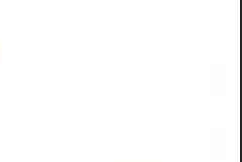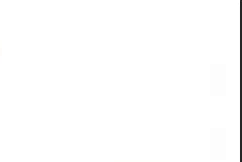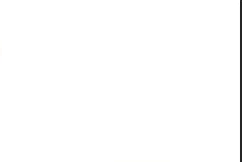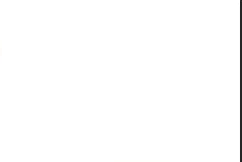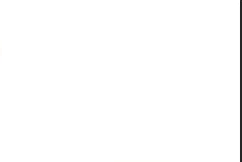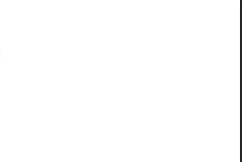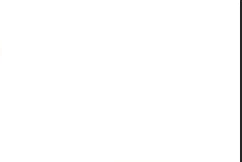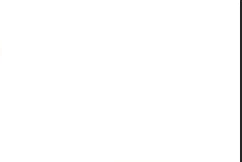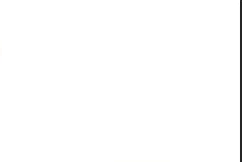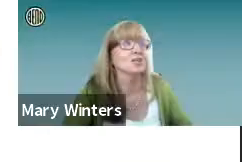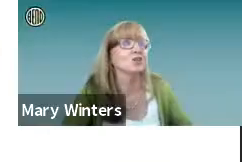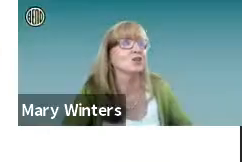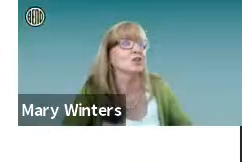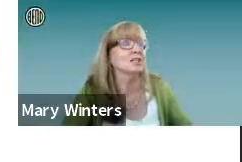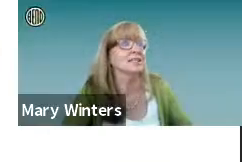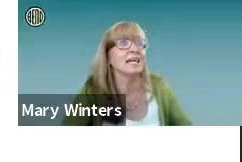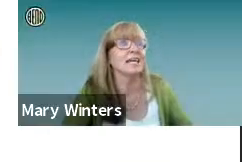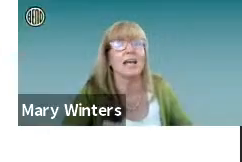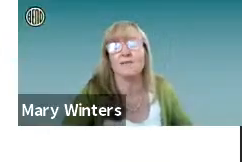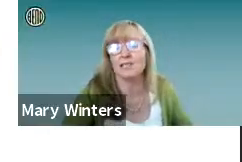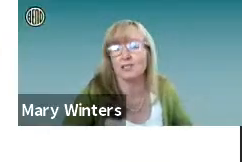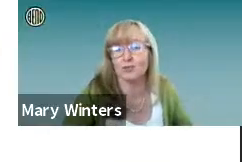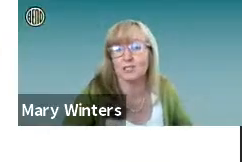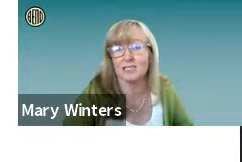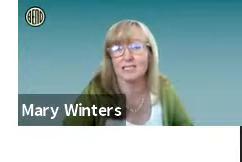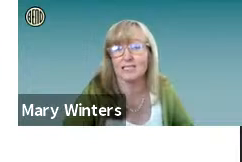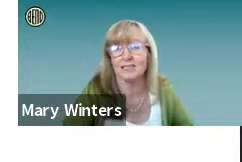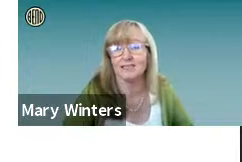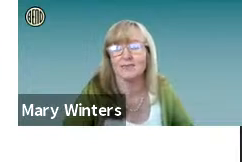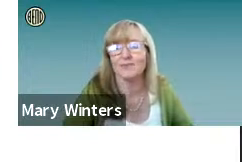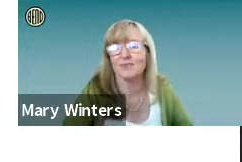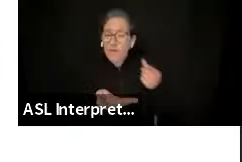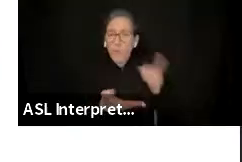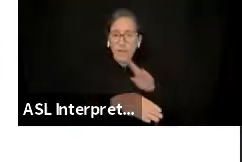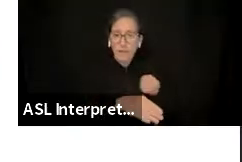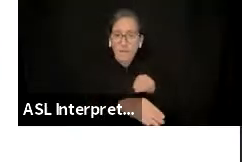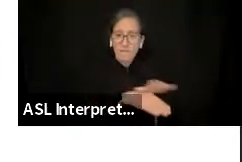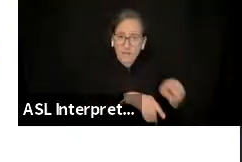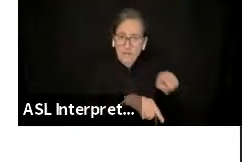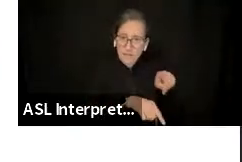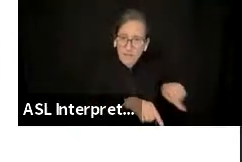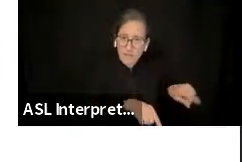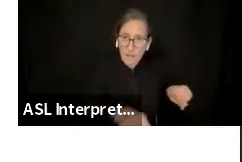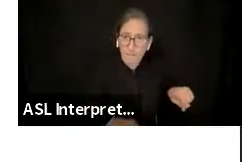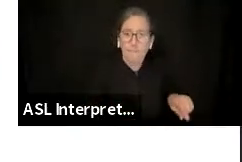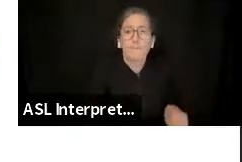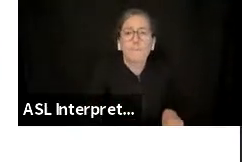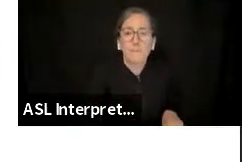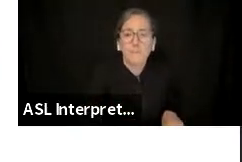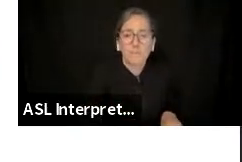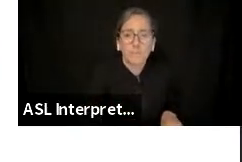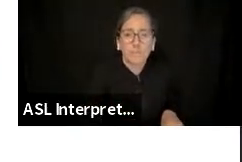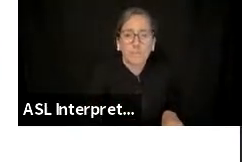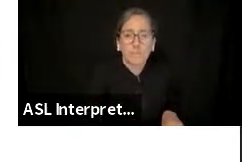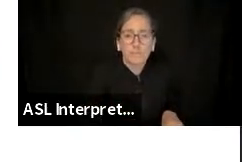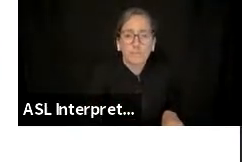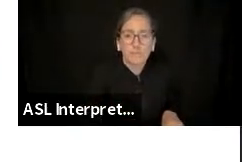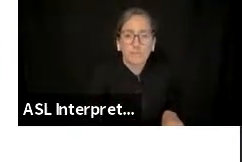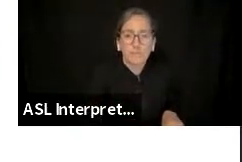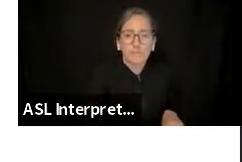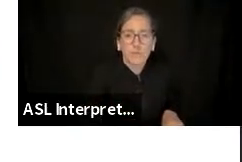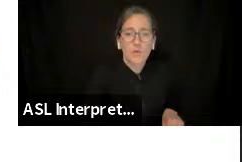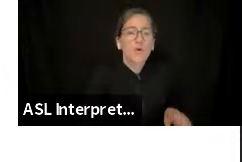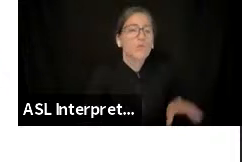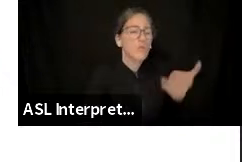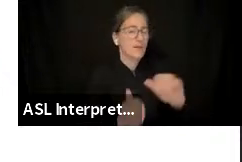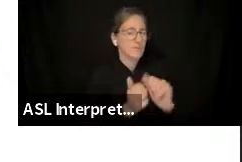that possibly they could have an interest in. That's kind of how that issue comes up when you're offered